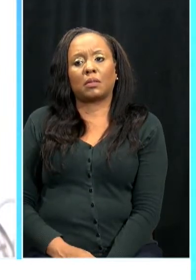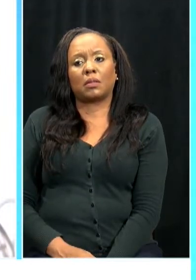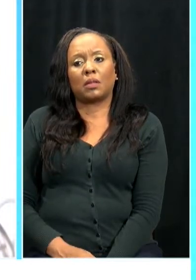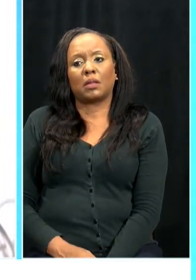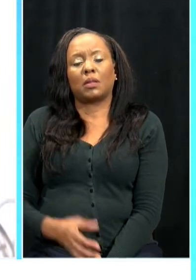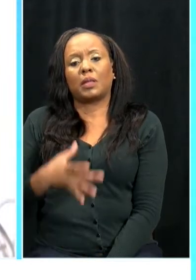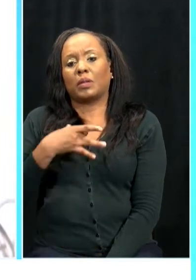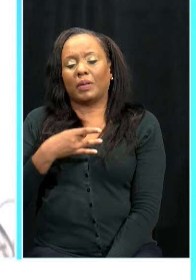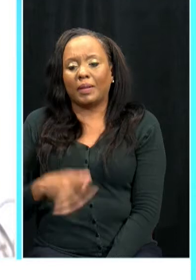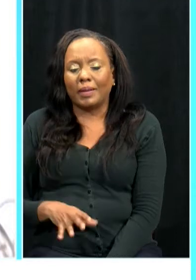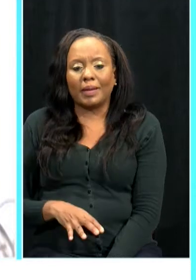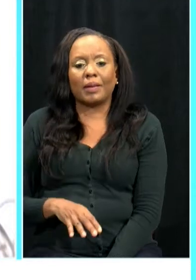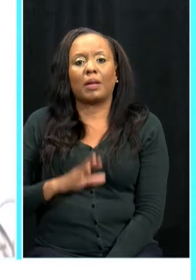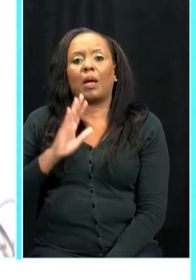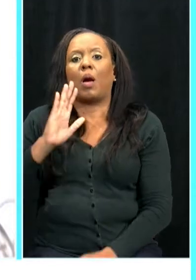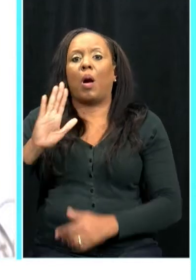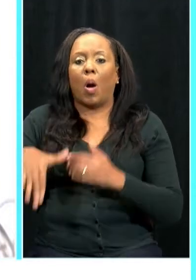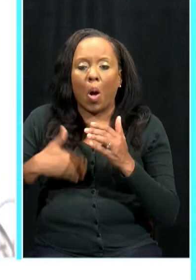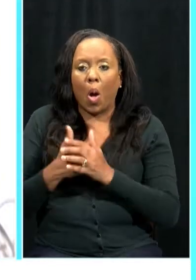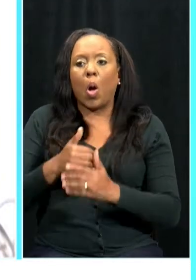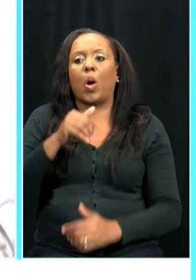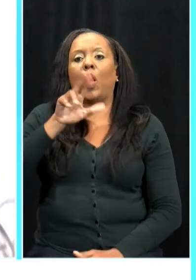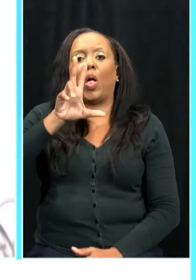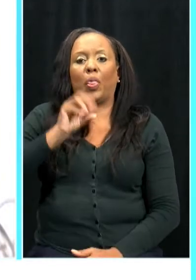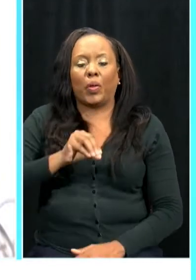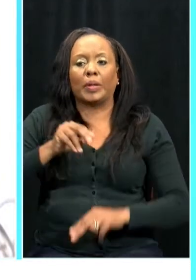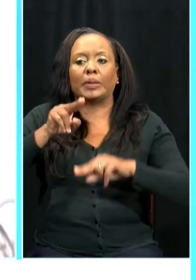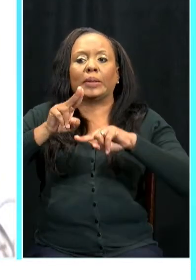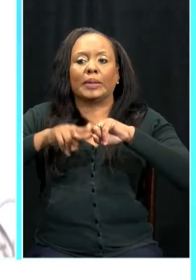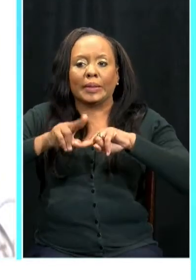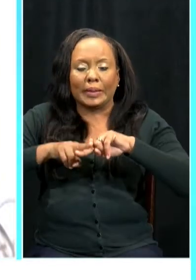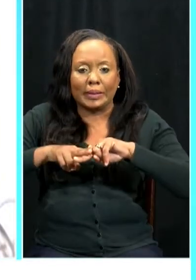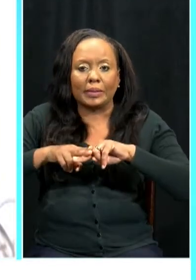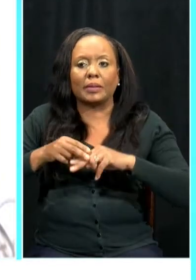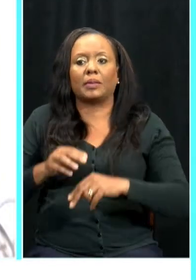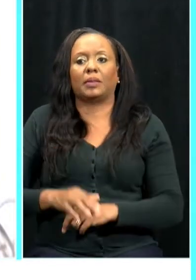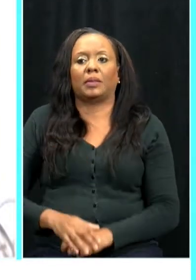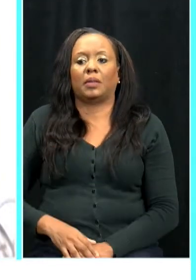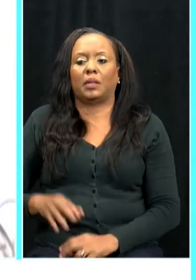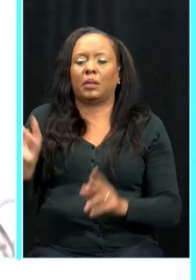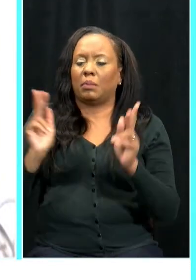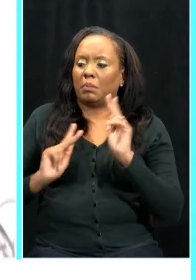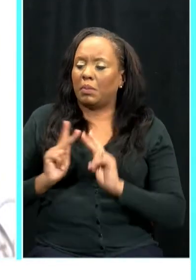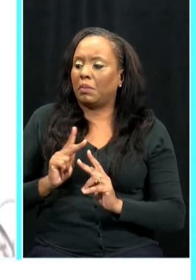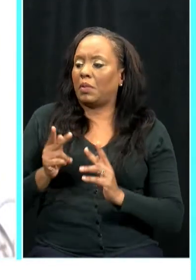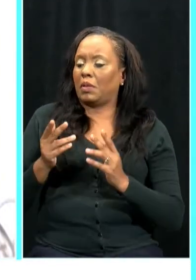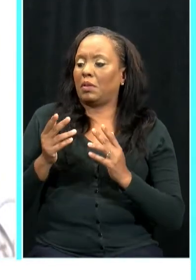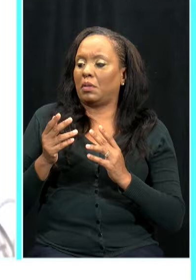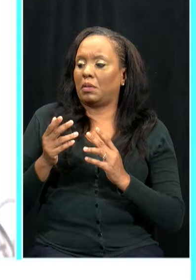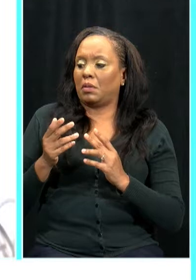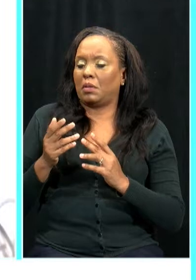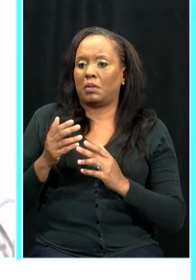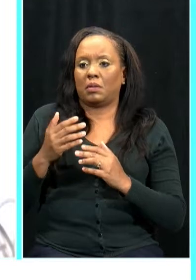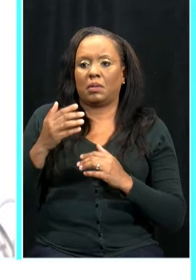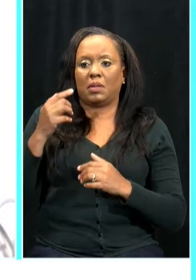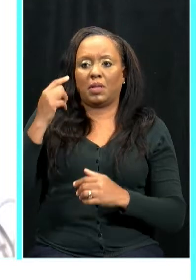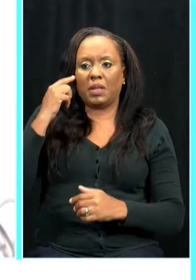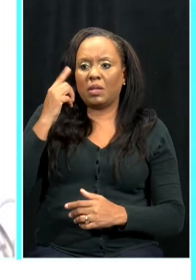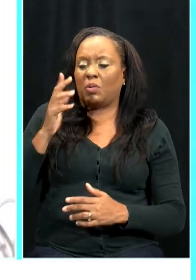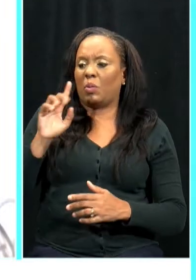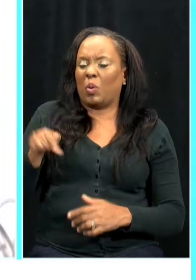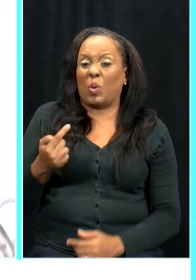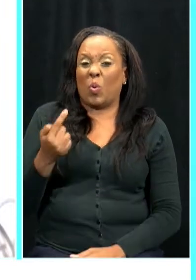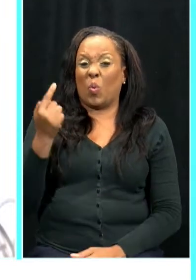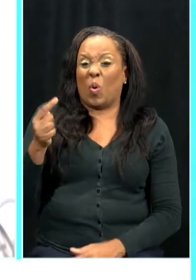even though we did end up with an opposition of one, people are still very concerned about the